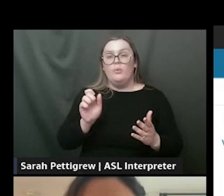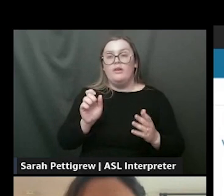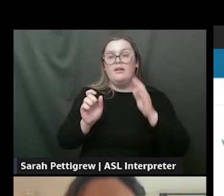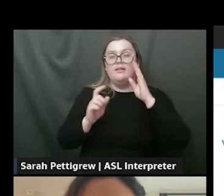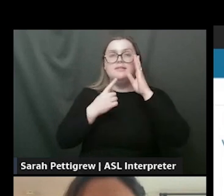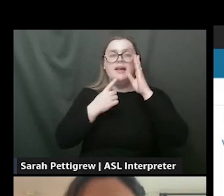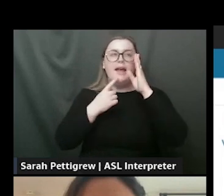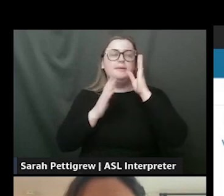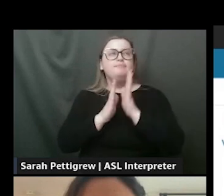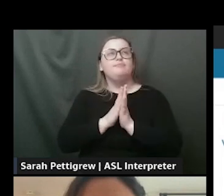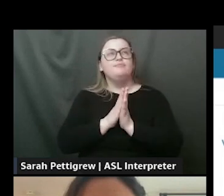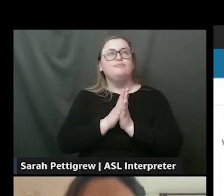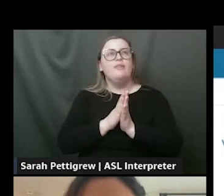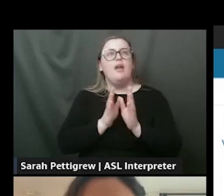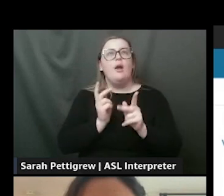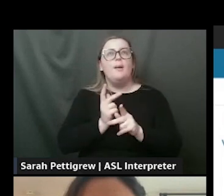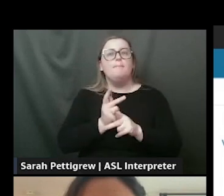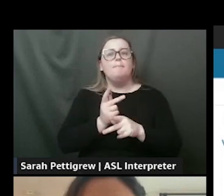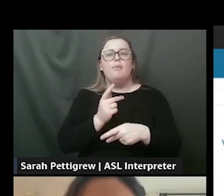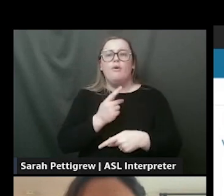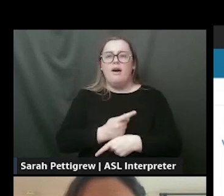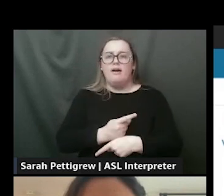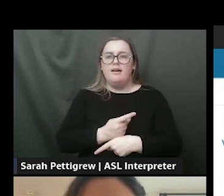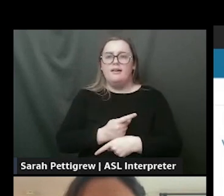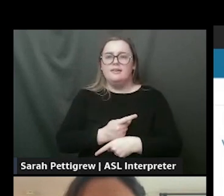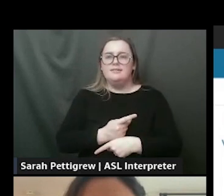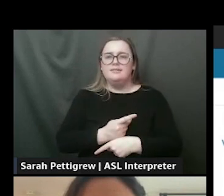say, products with the